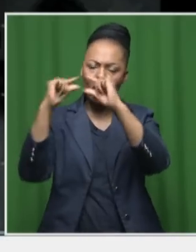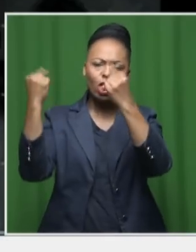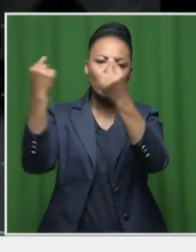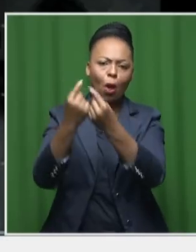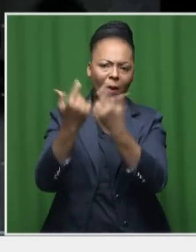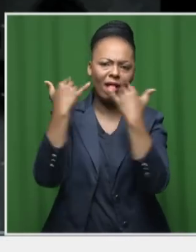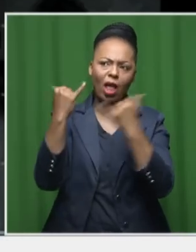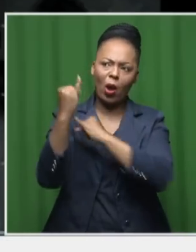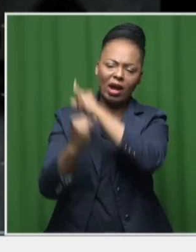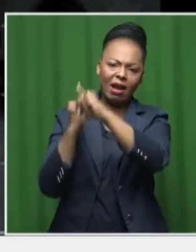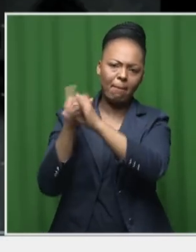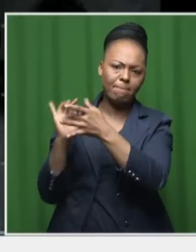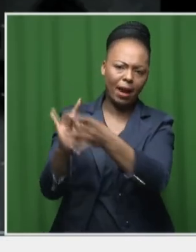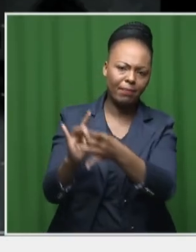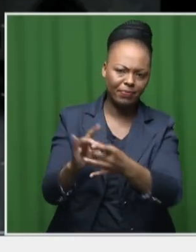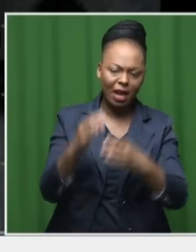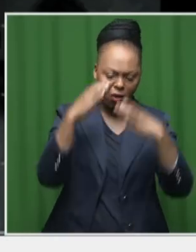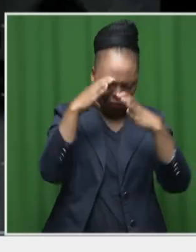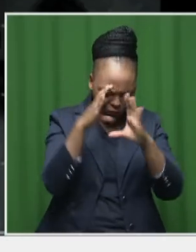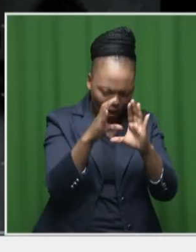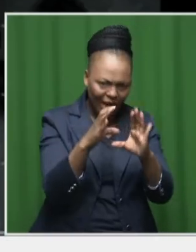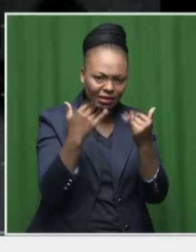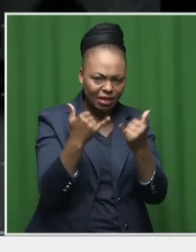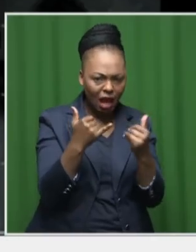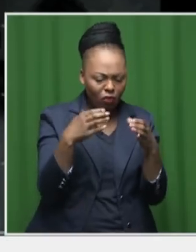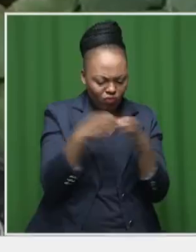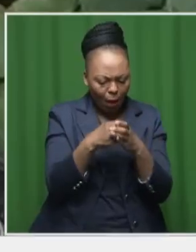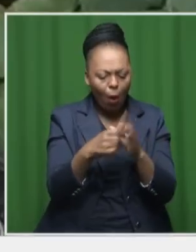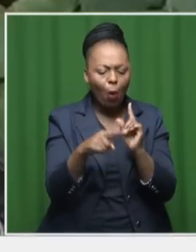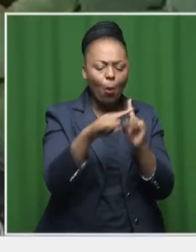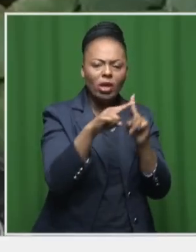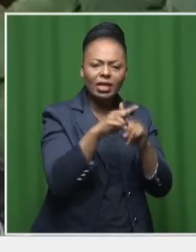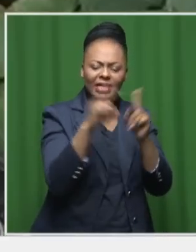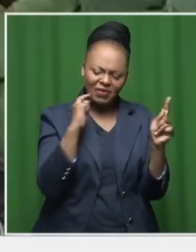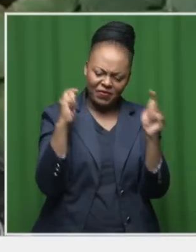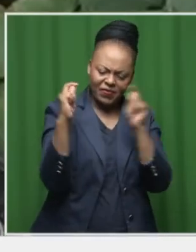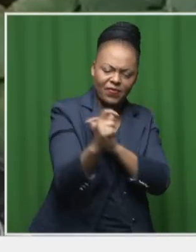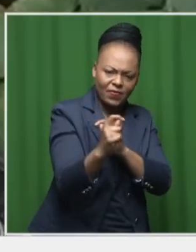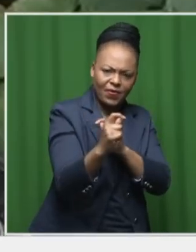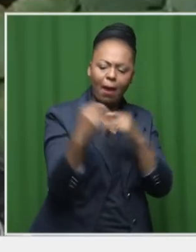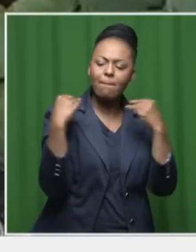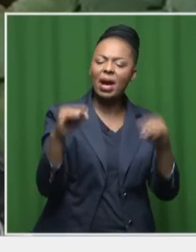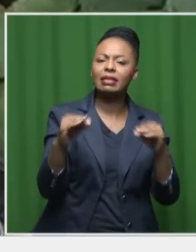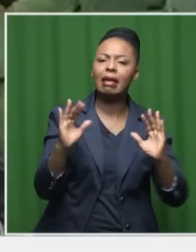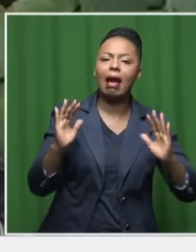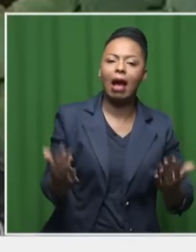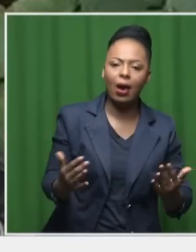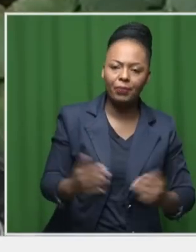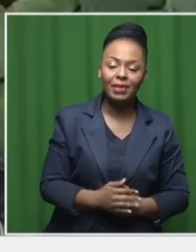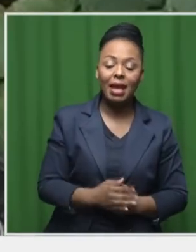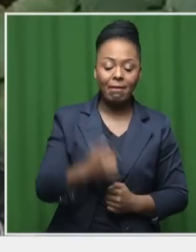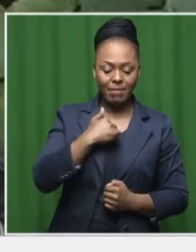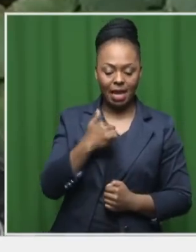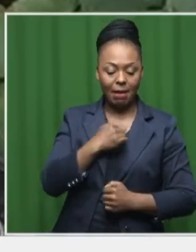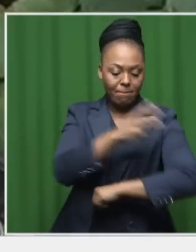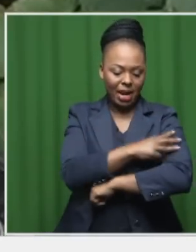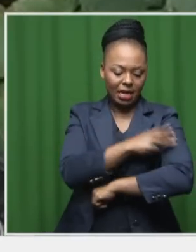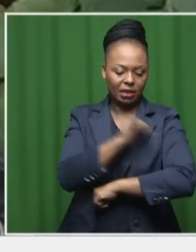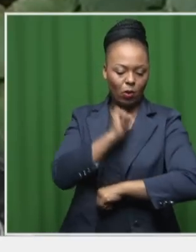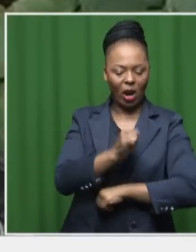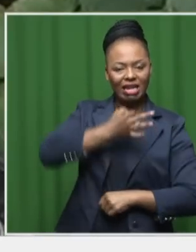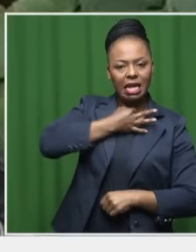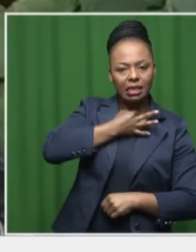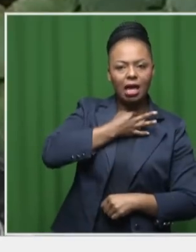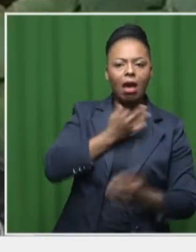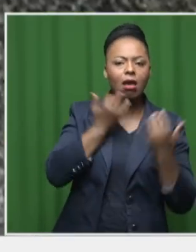just focusing on that narrative of the positive that we can turn around in terms of the business. So as a risk manager, my key thing is we